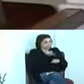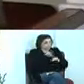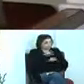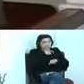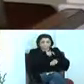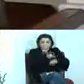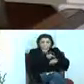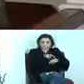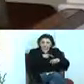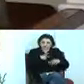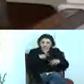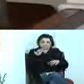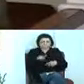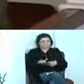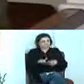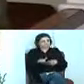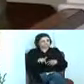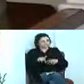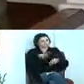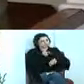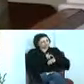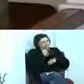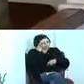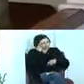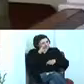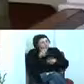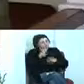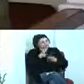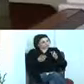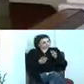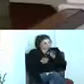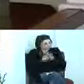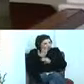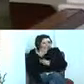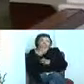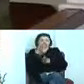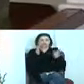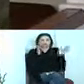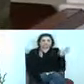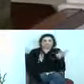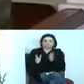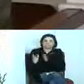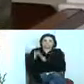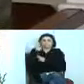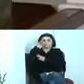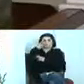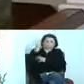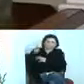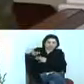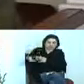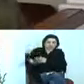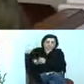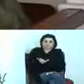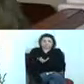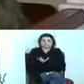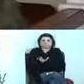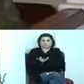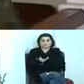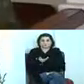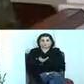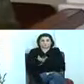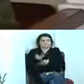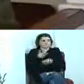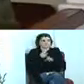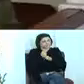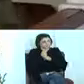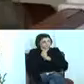growth and preparation for the invitation to receive